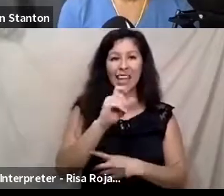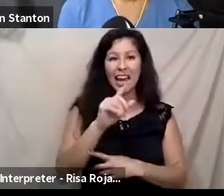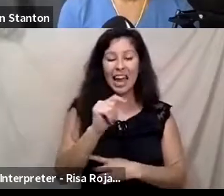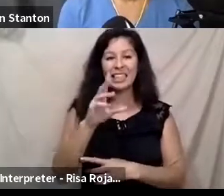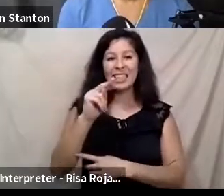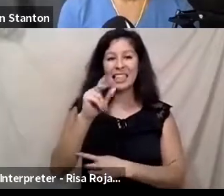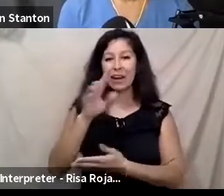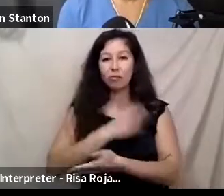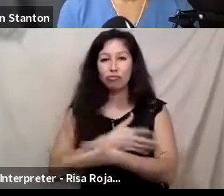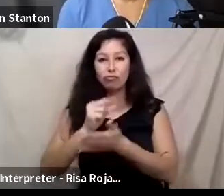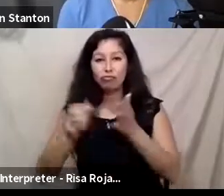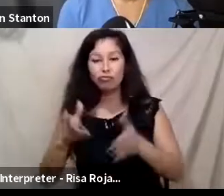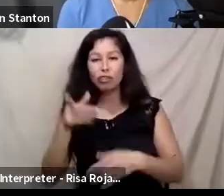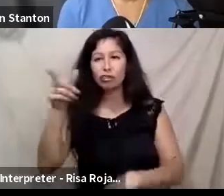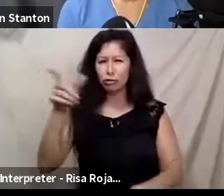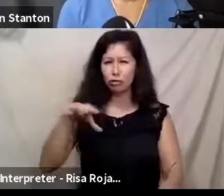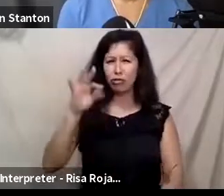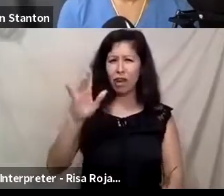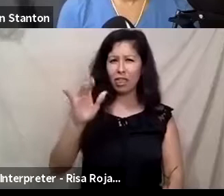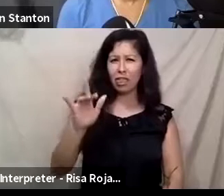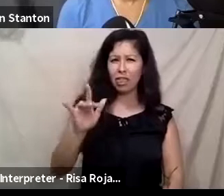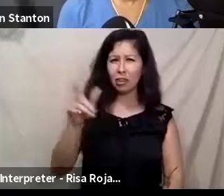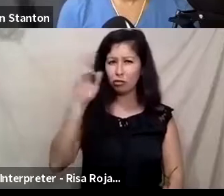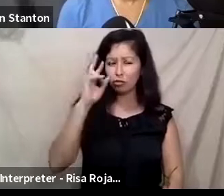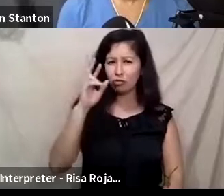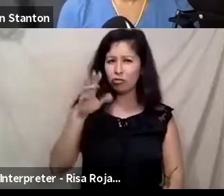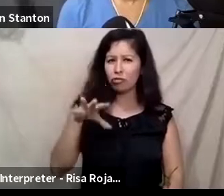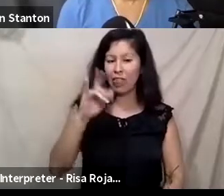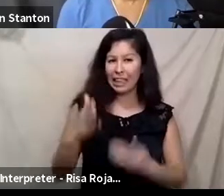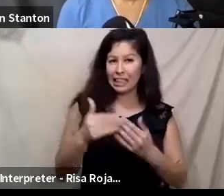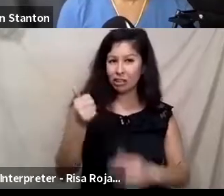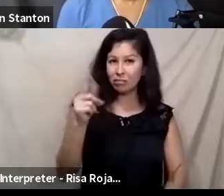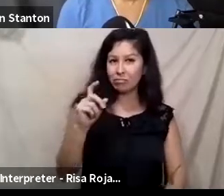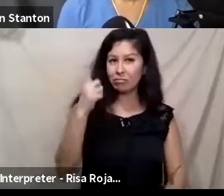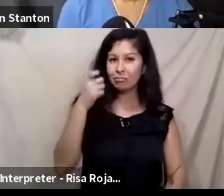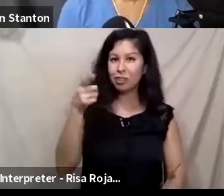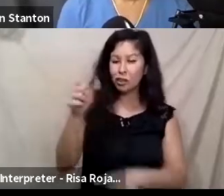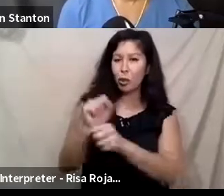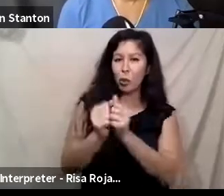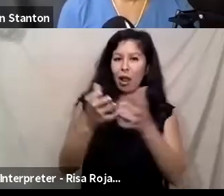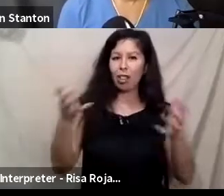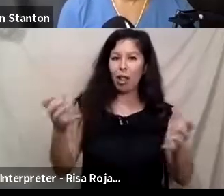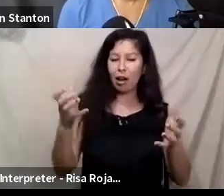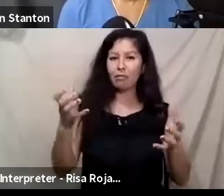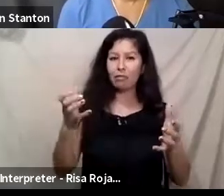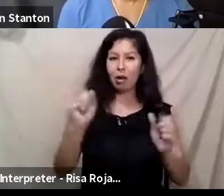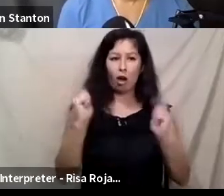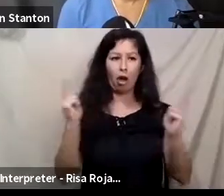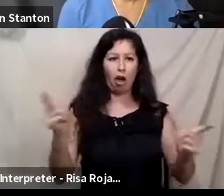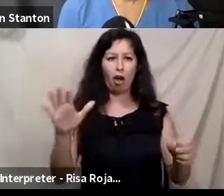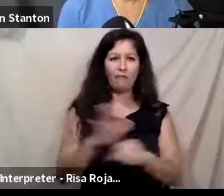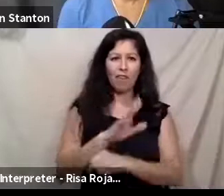composer. So do you find that it's easier because you're working with a lot of with all